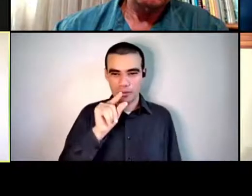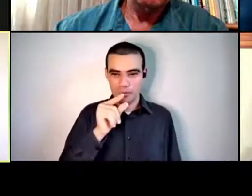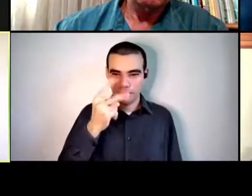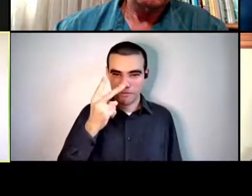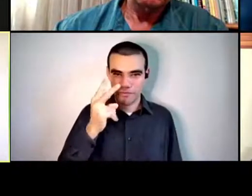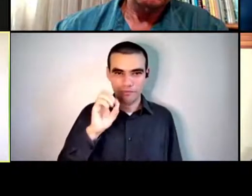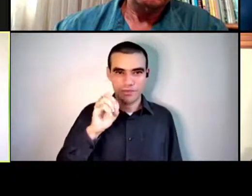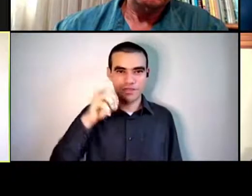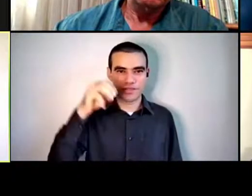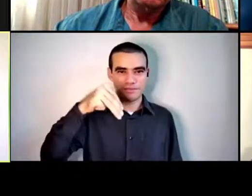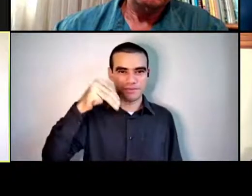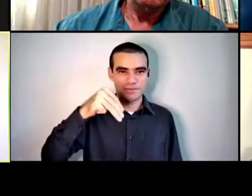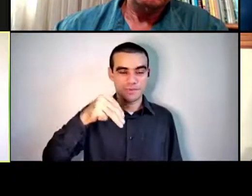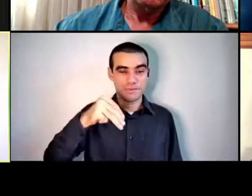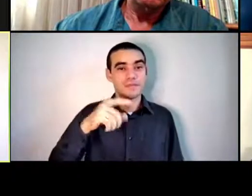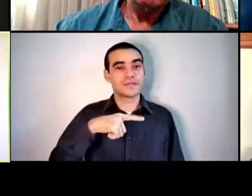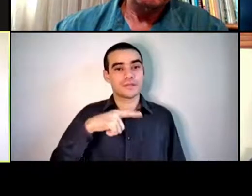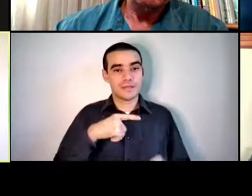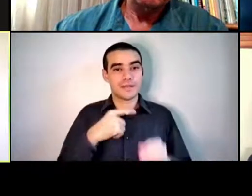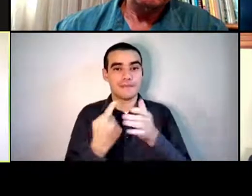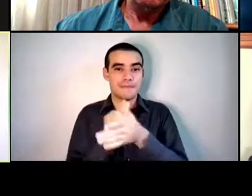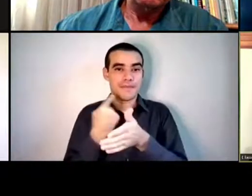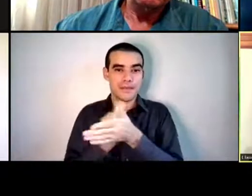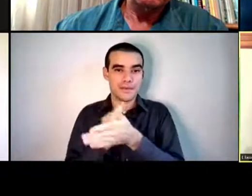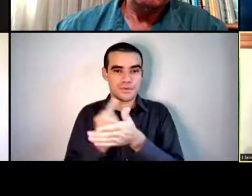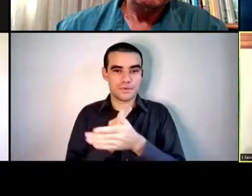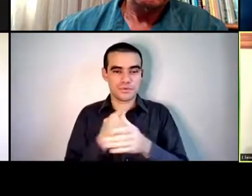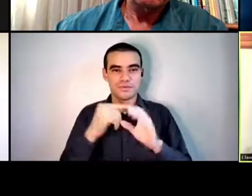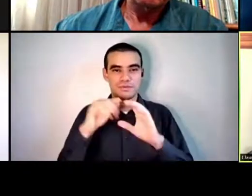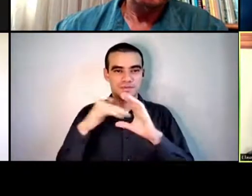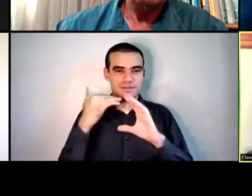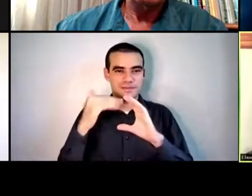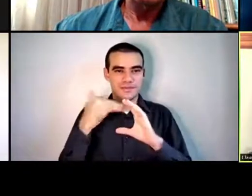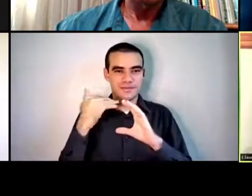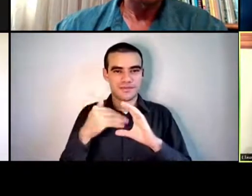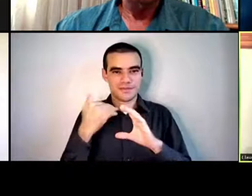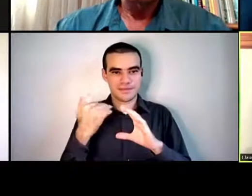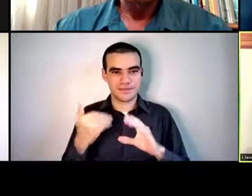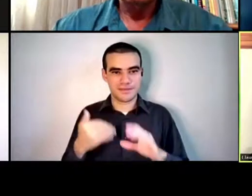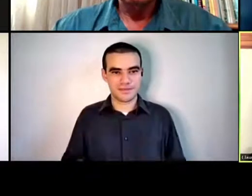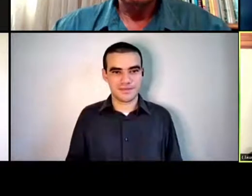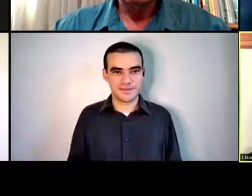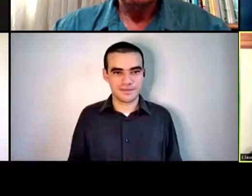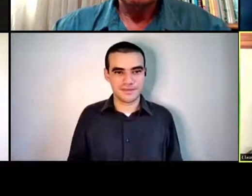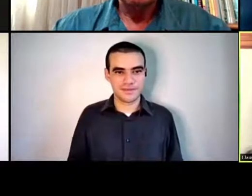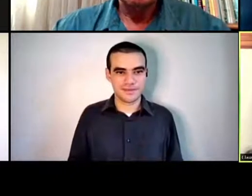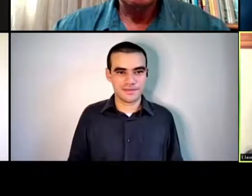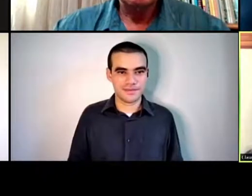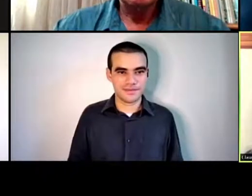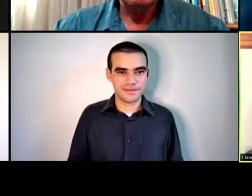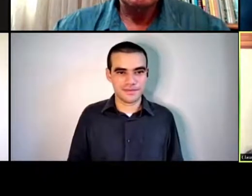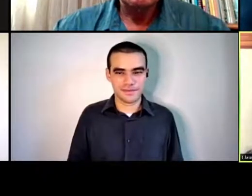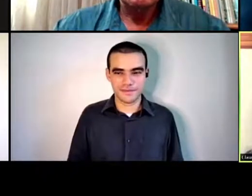Thank you. I'd like to take the chance here because we still have 20 minutes, but we have some questions on the chat.